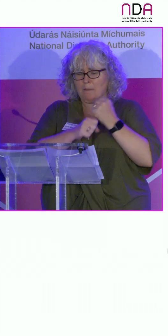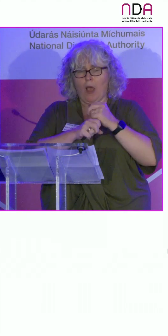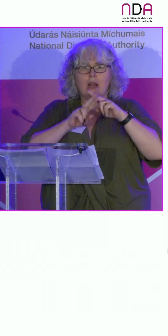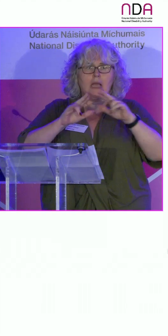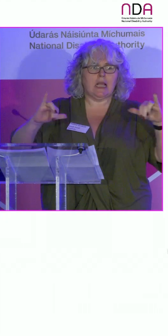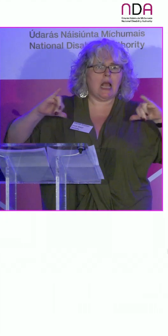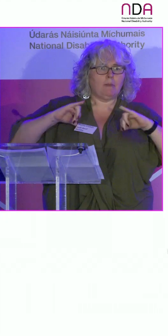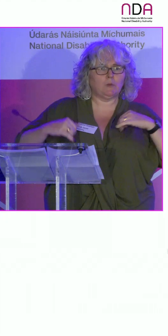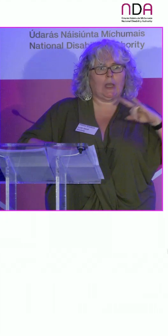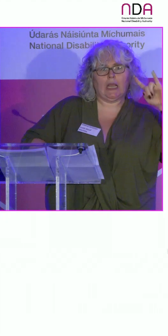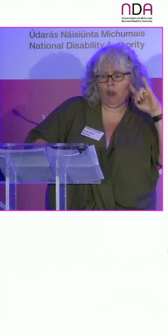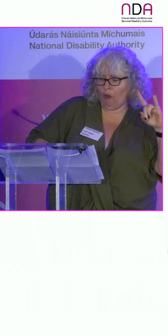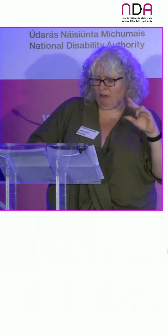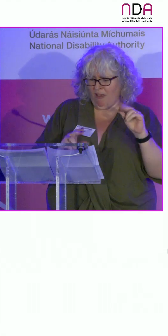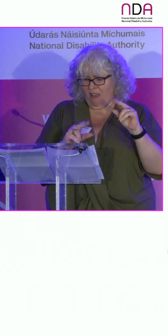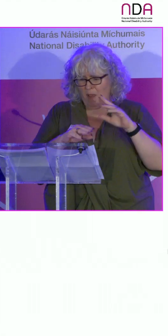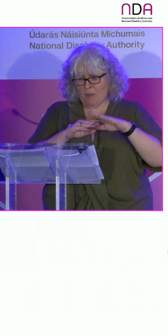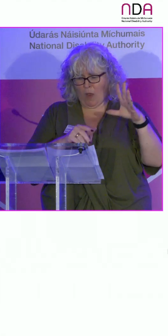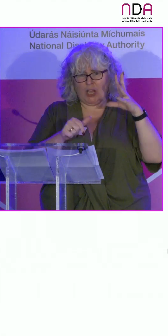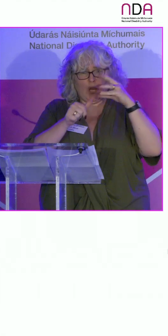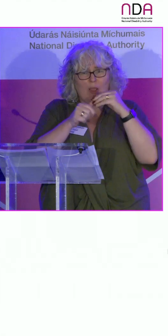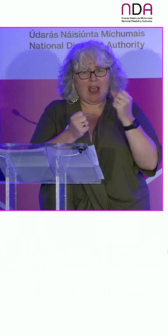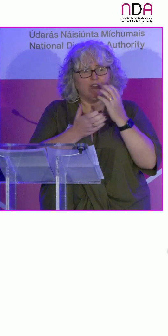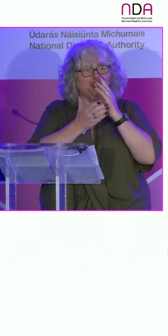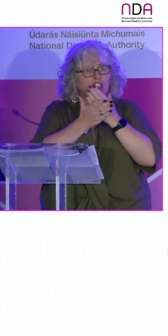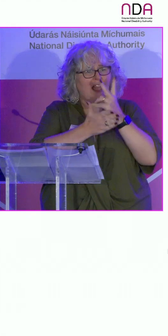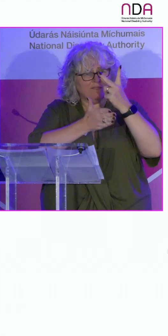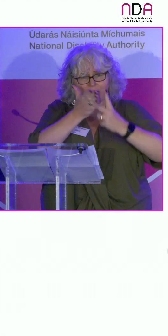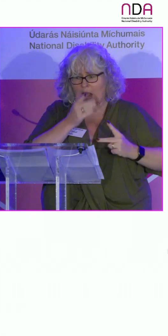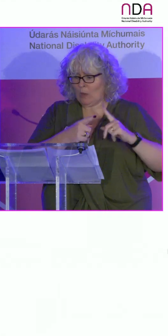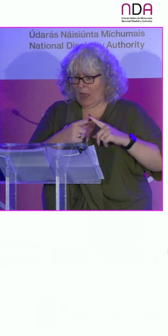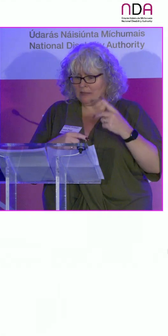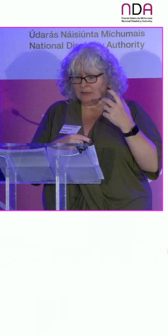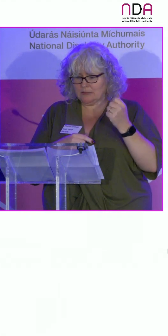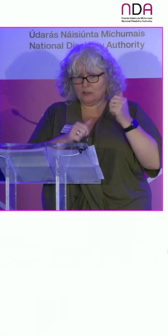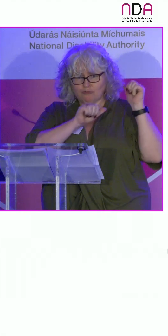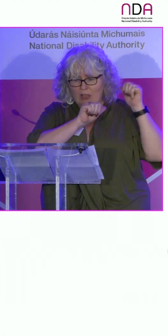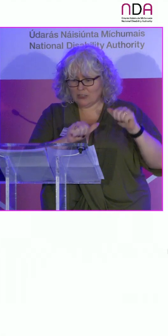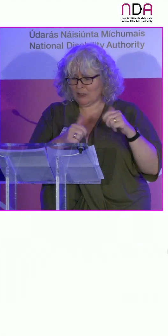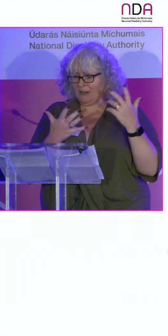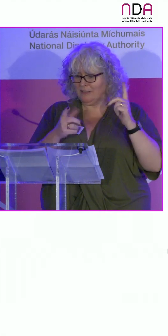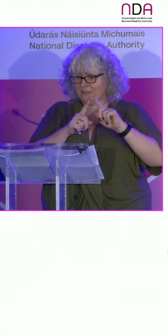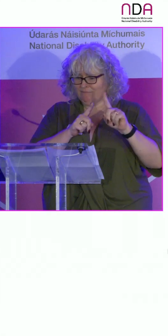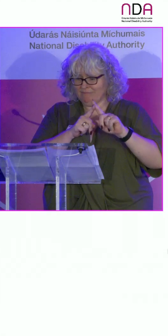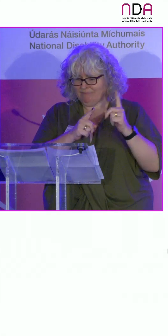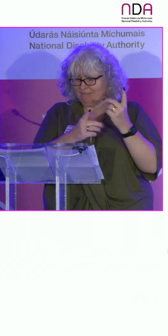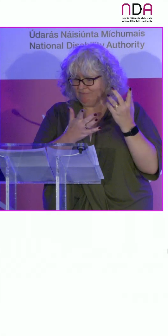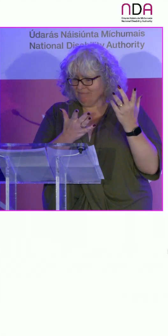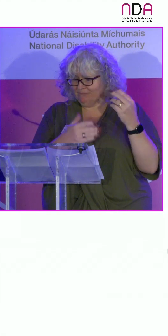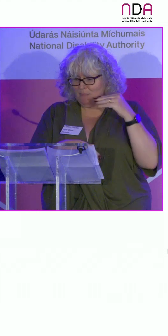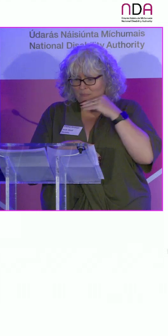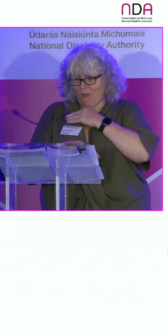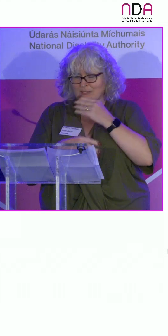For deaf culture itself, it's not just about the ability to hear. It's more about the shared values that we have, the